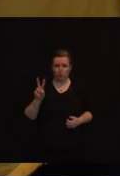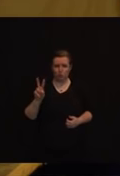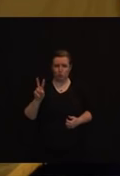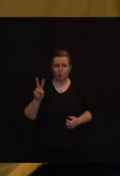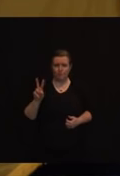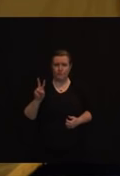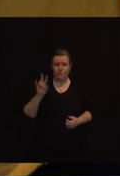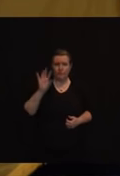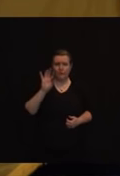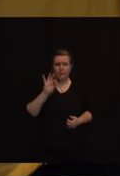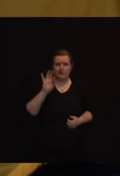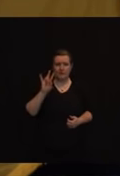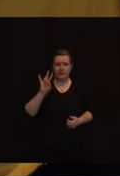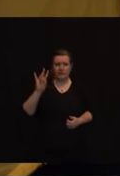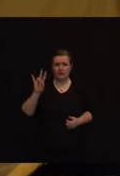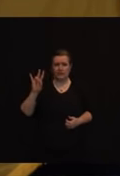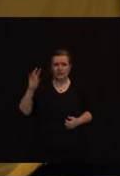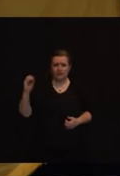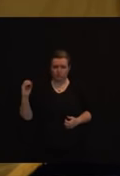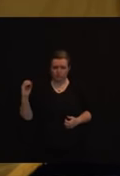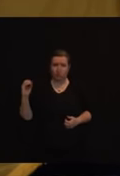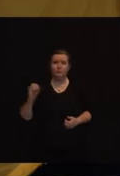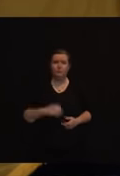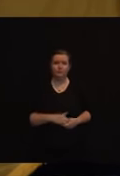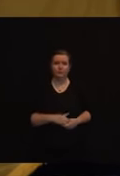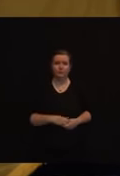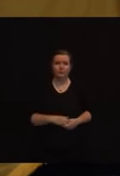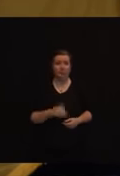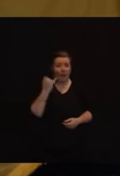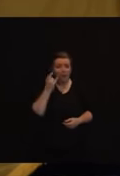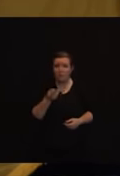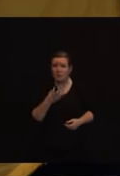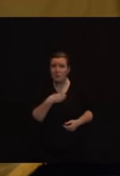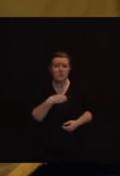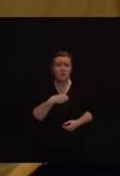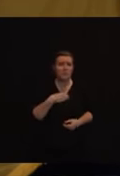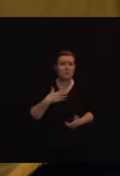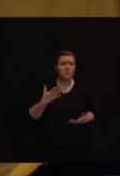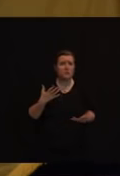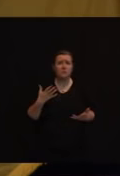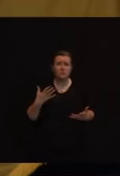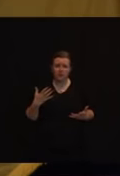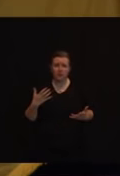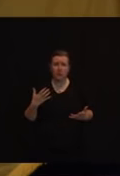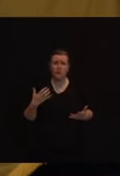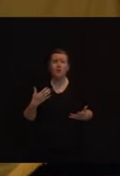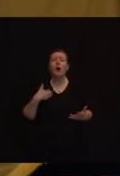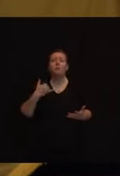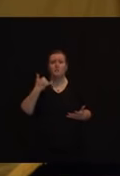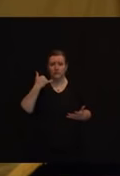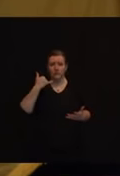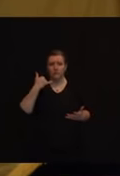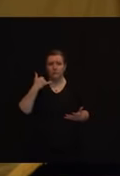1-800-792-9770. So I encourage you, if you have a complaint, it is manned 24/7,